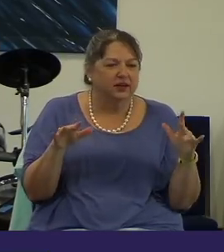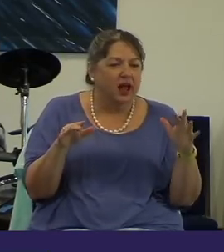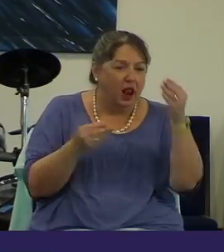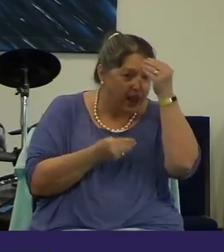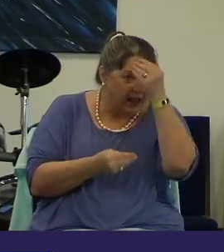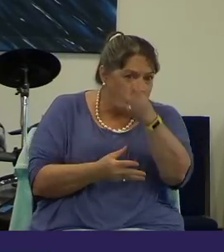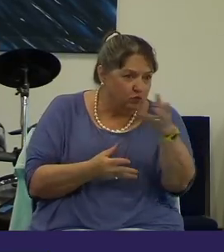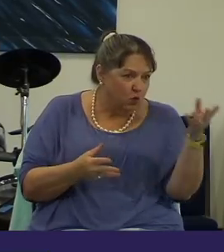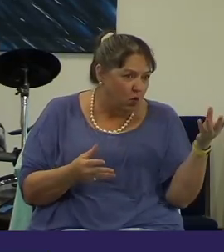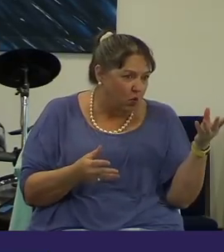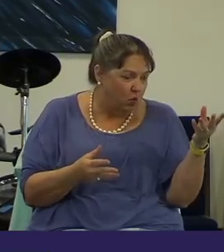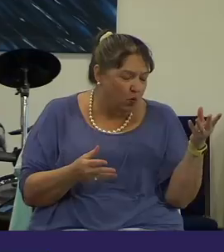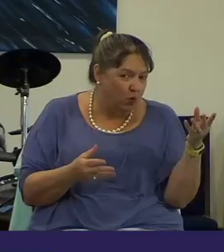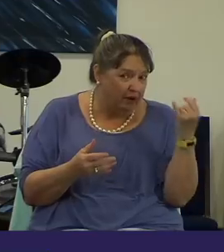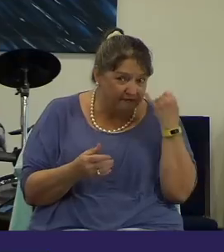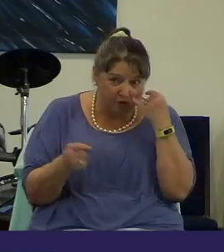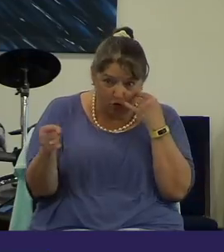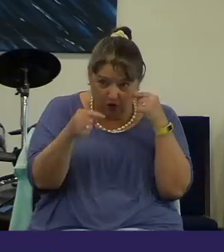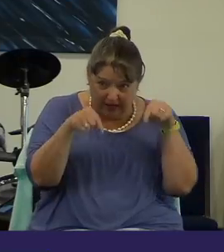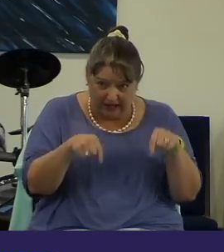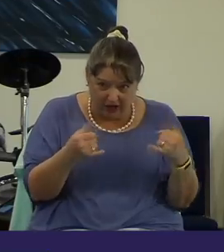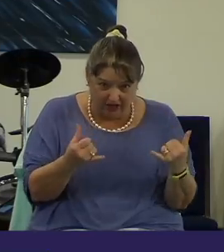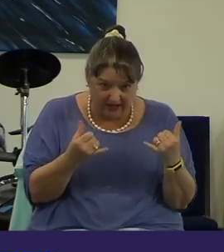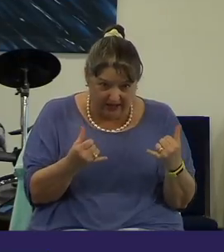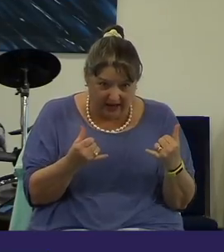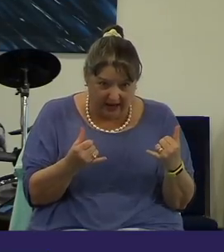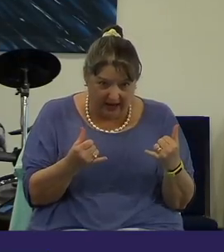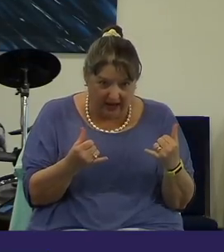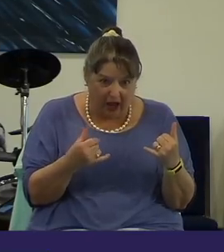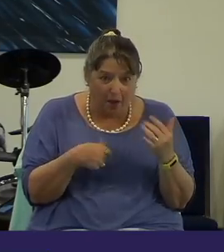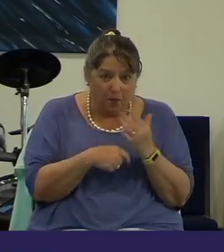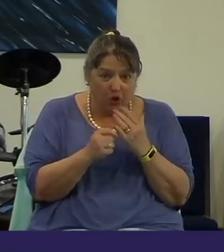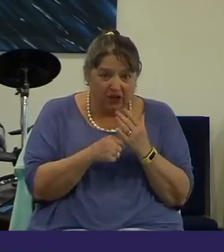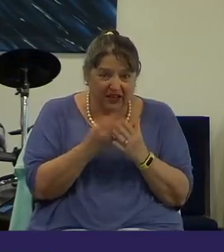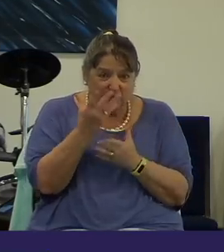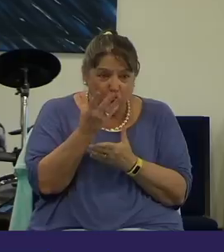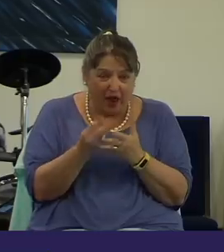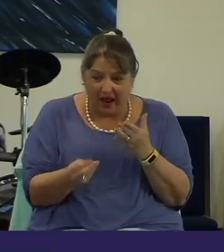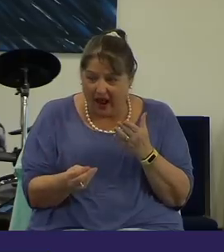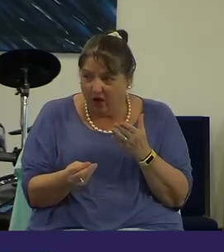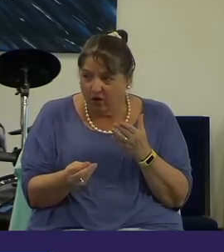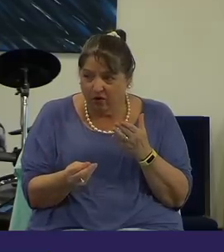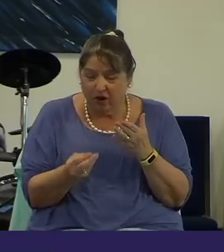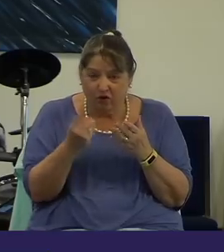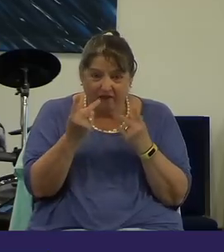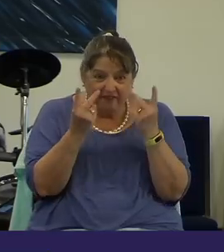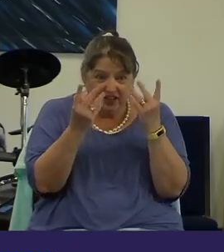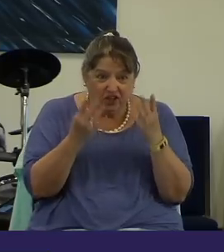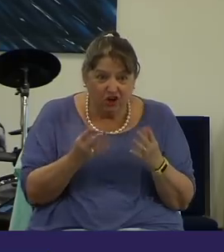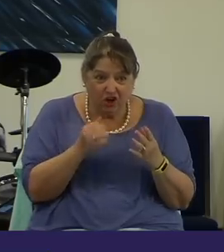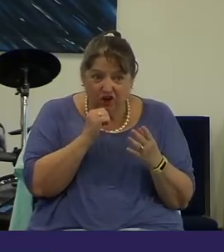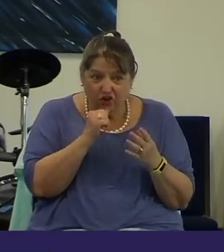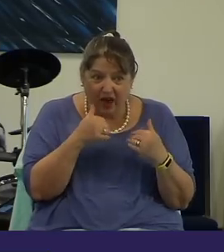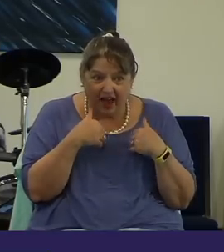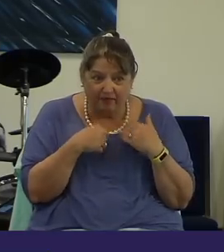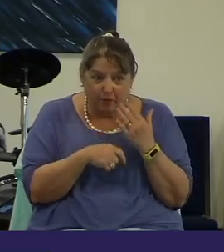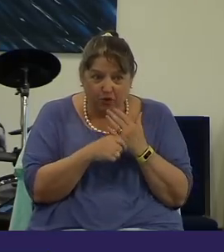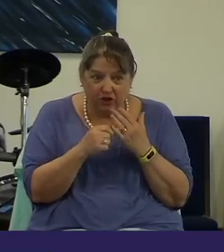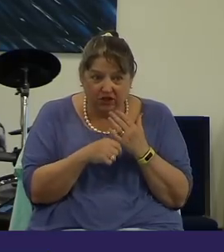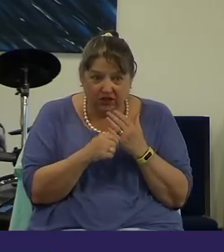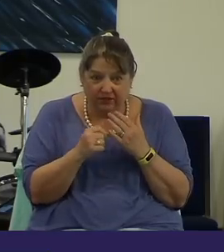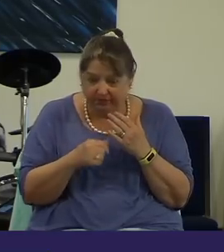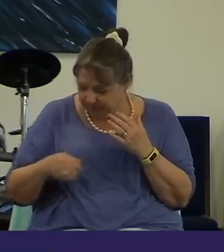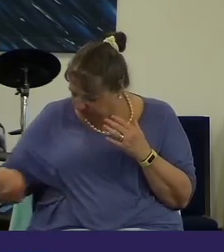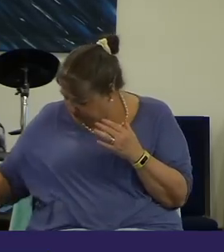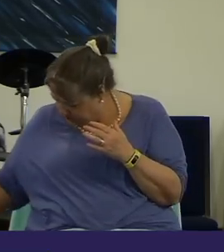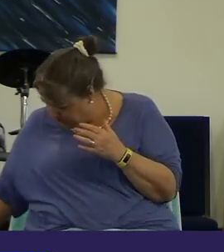if you were here today and we ran out of bulletins. So if you're here today and you're a visitor and you don't have a bulletin, can you please raise